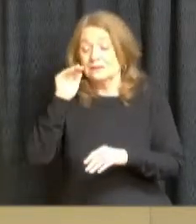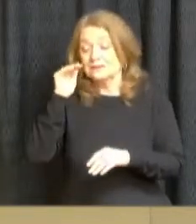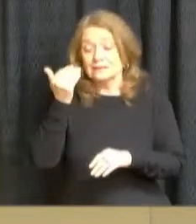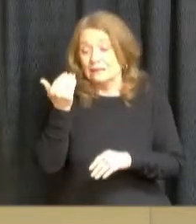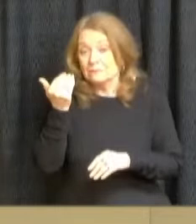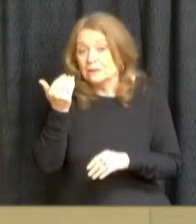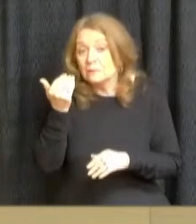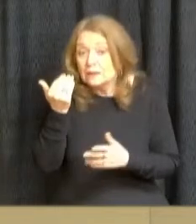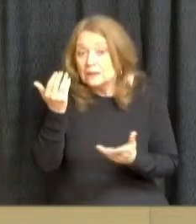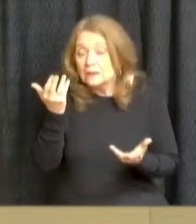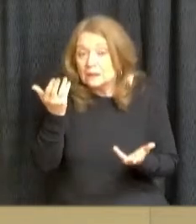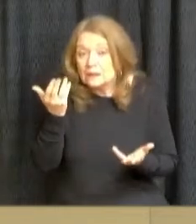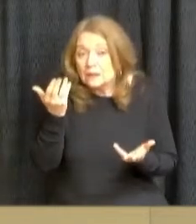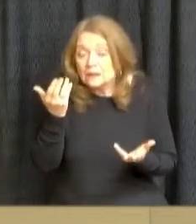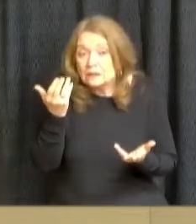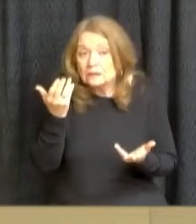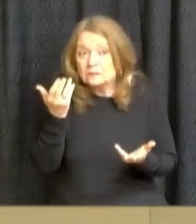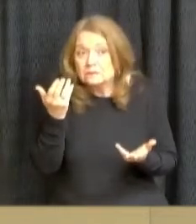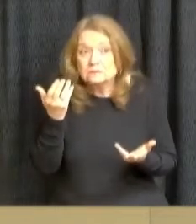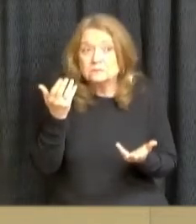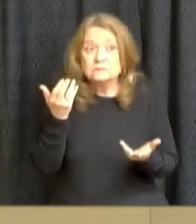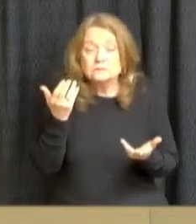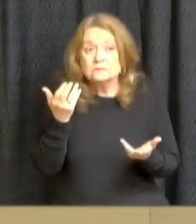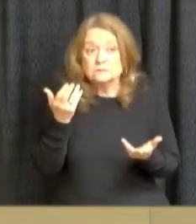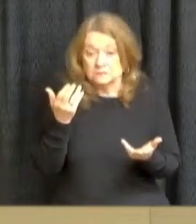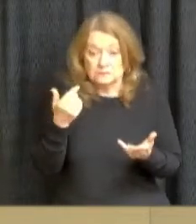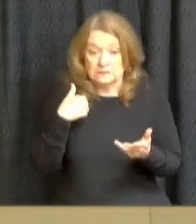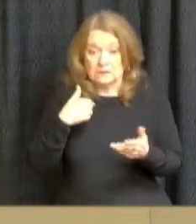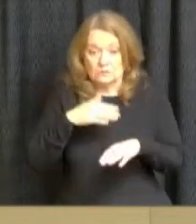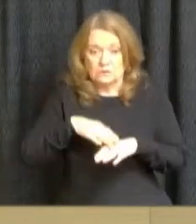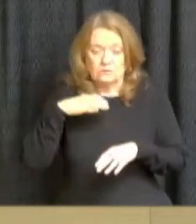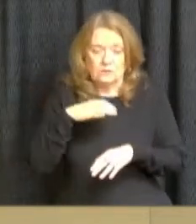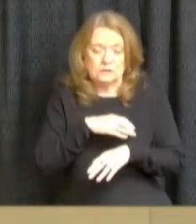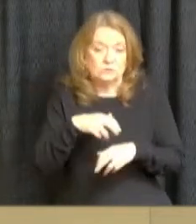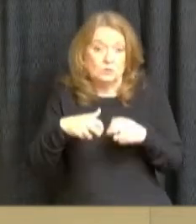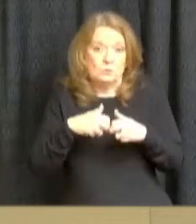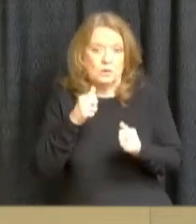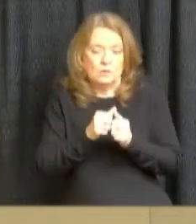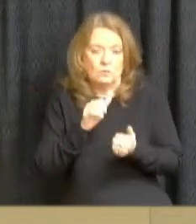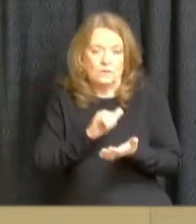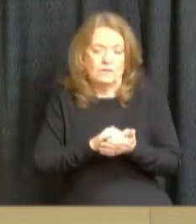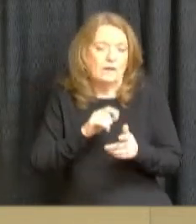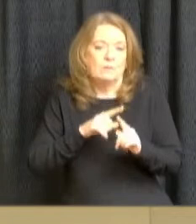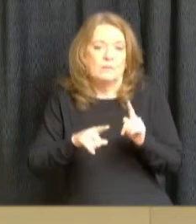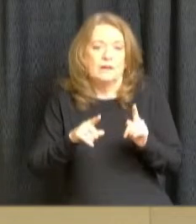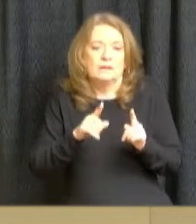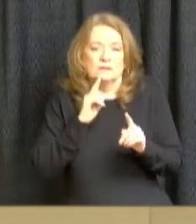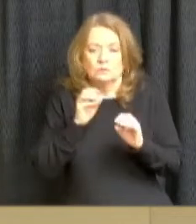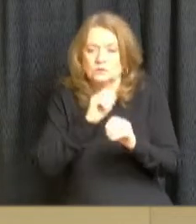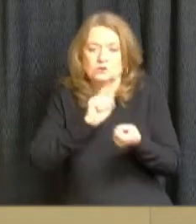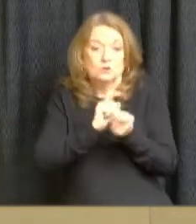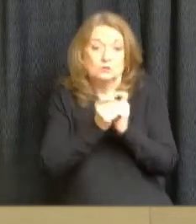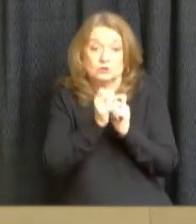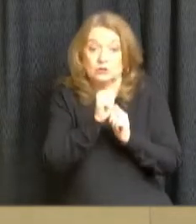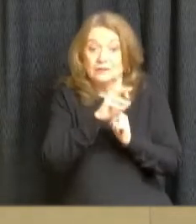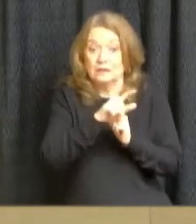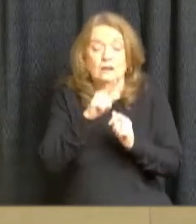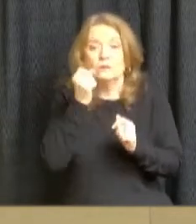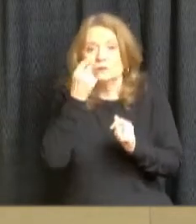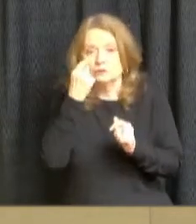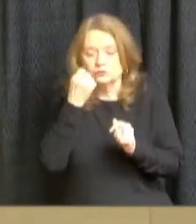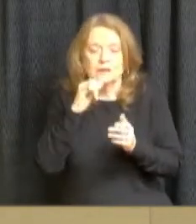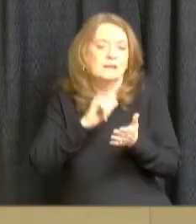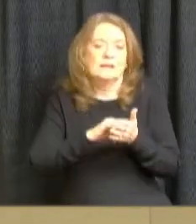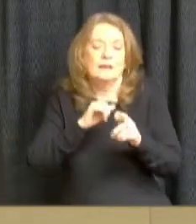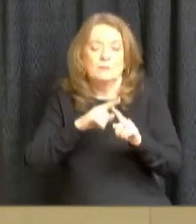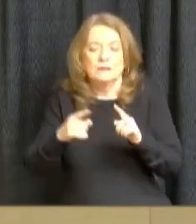be, since this time I've been on the council, a problem with it. But if there was no change at all, I would understand that he